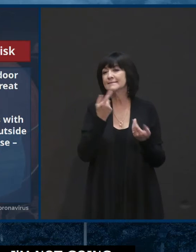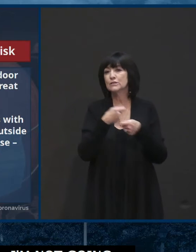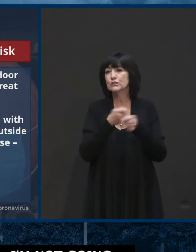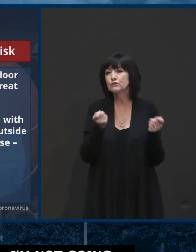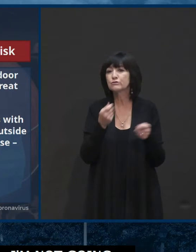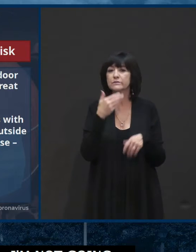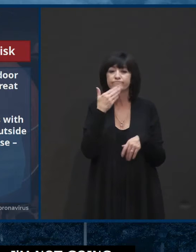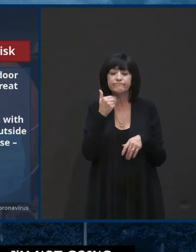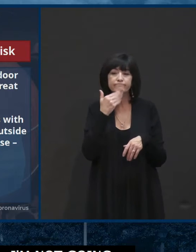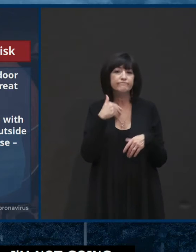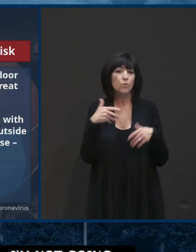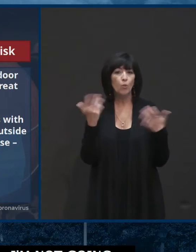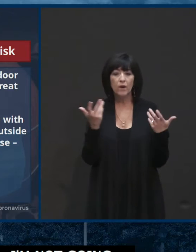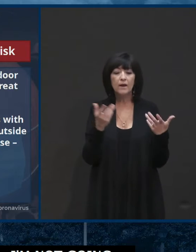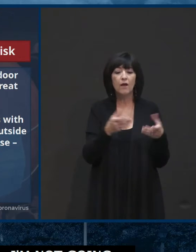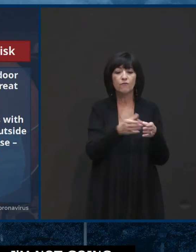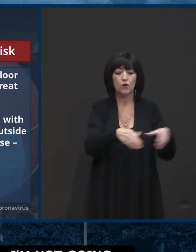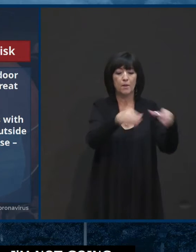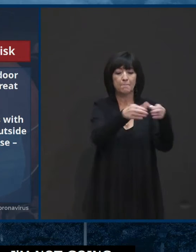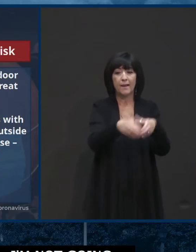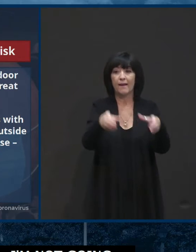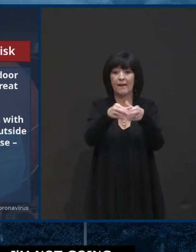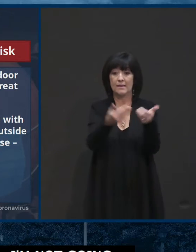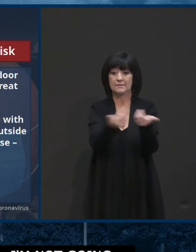people are going to have much more creative